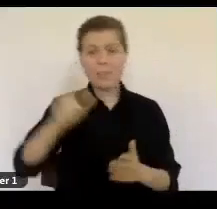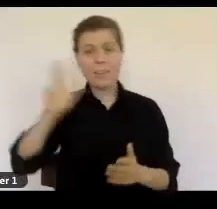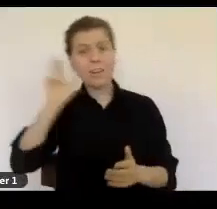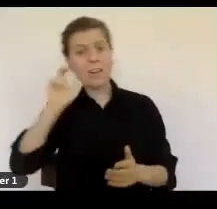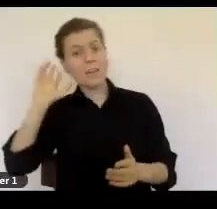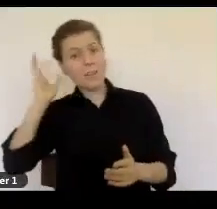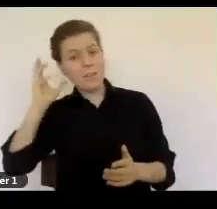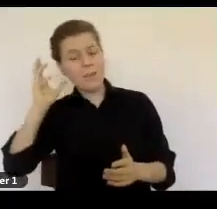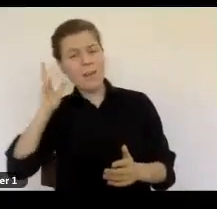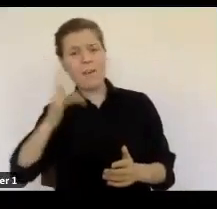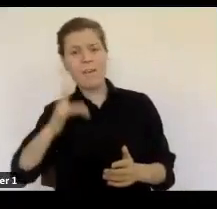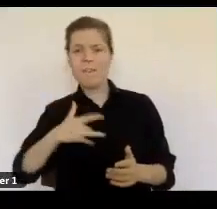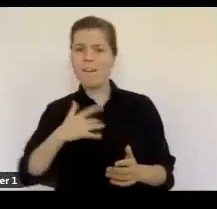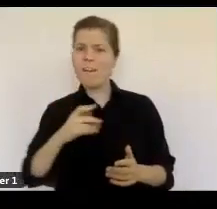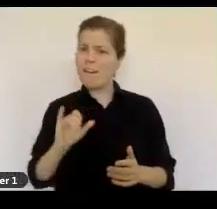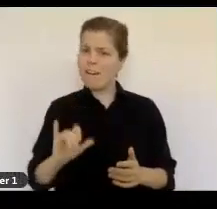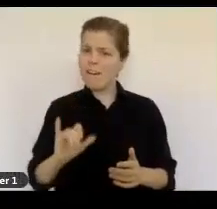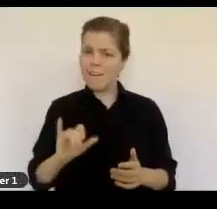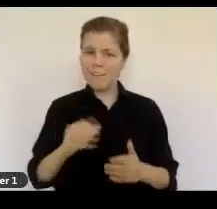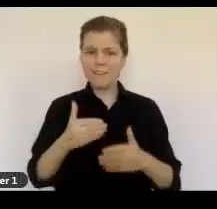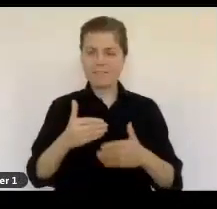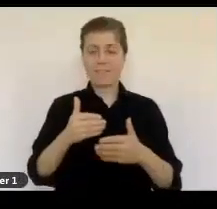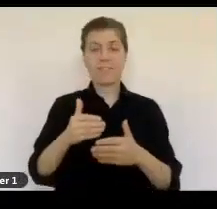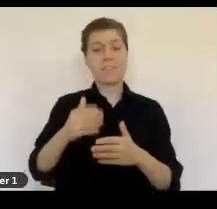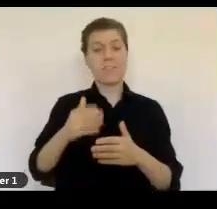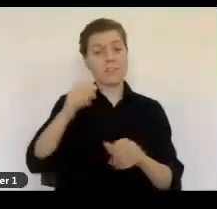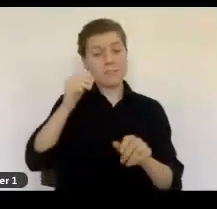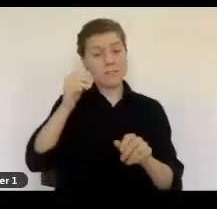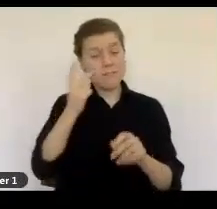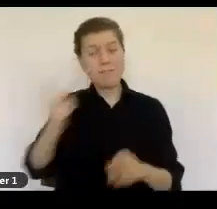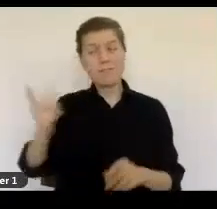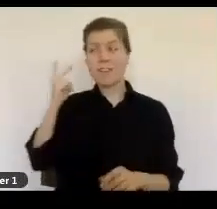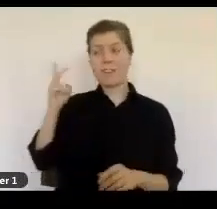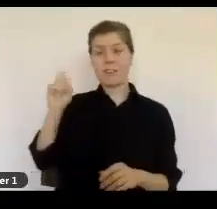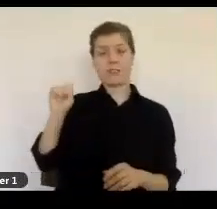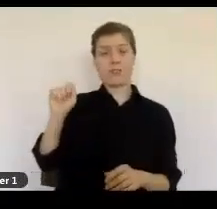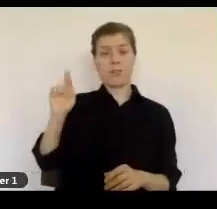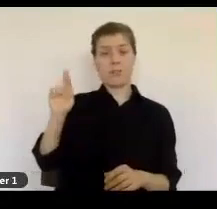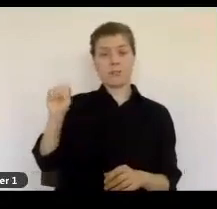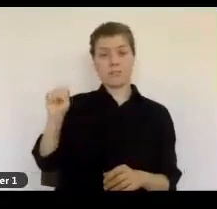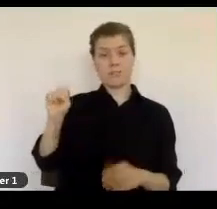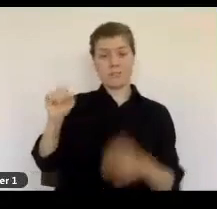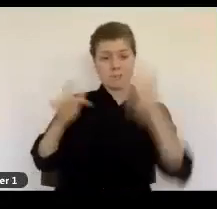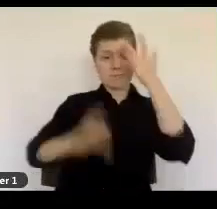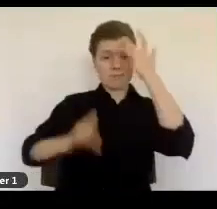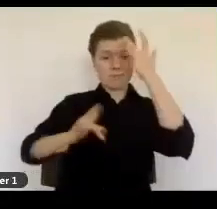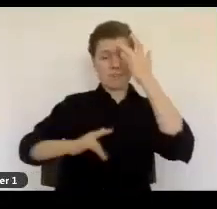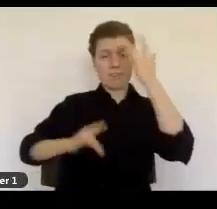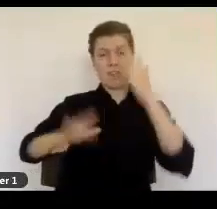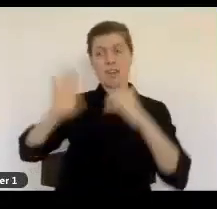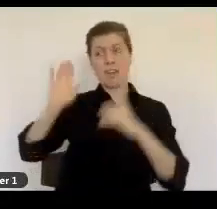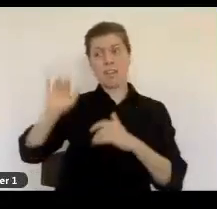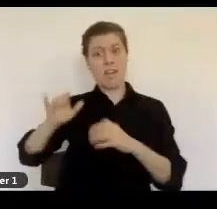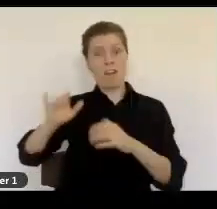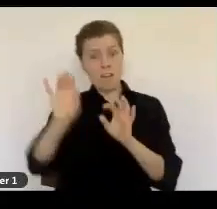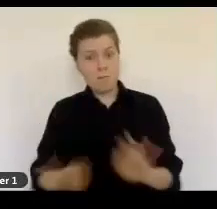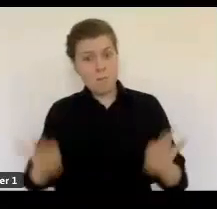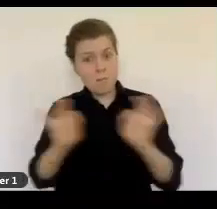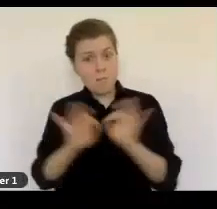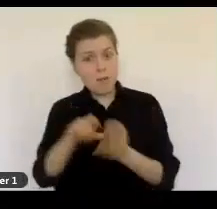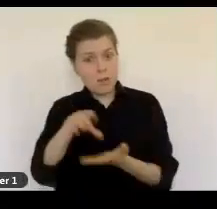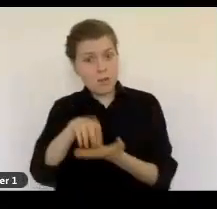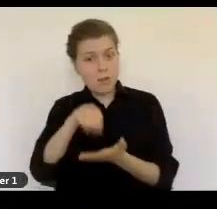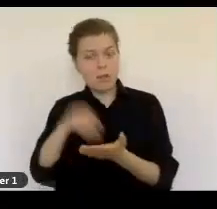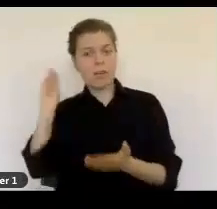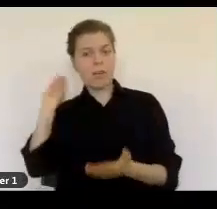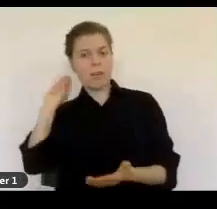things that I was reading and hearing on the radio and so forth, because it looked like a lot of the lessons, or some of